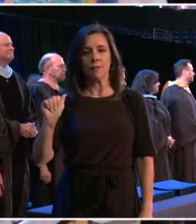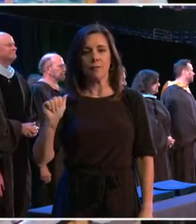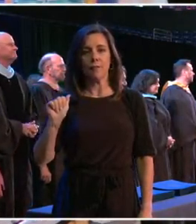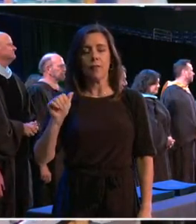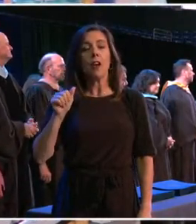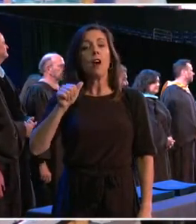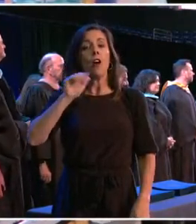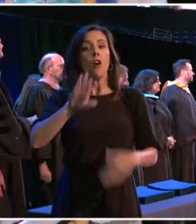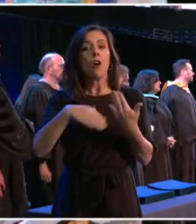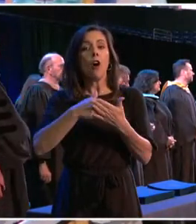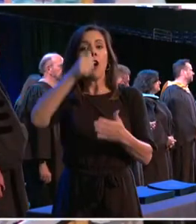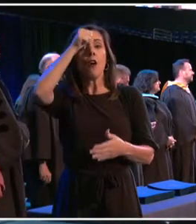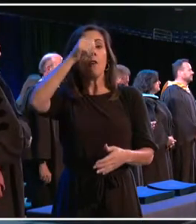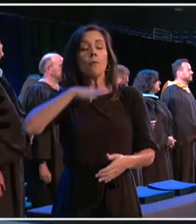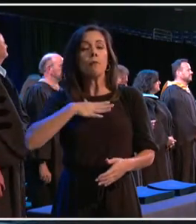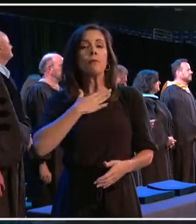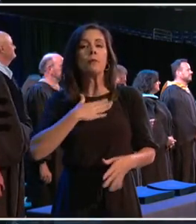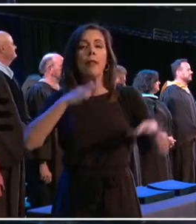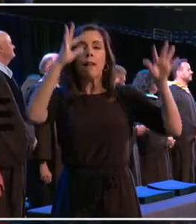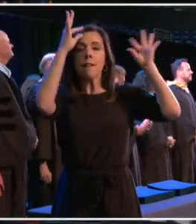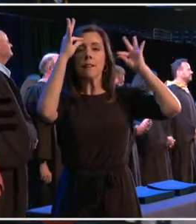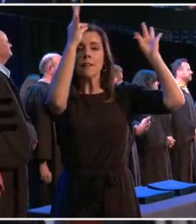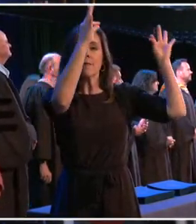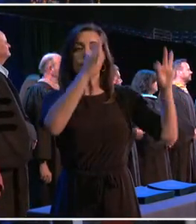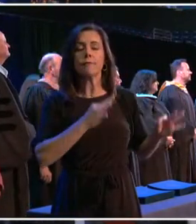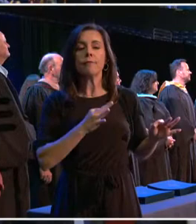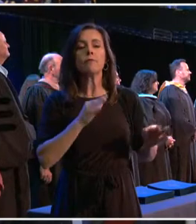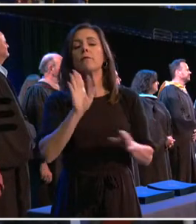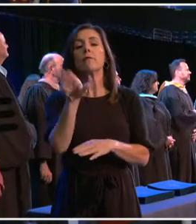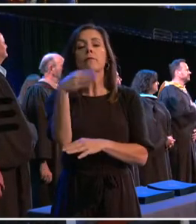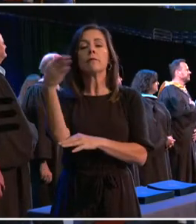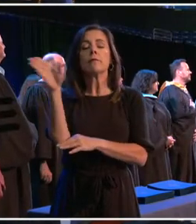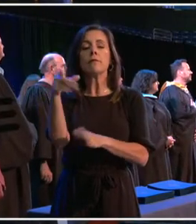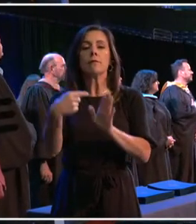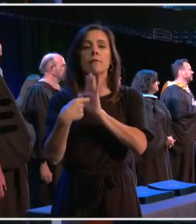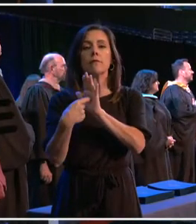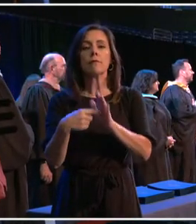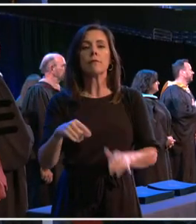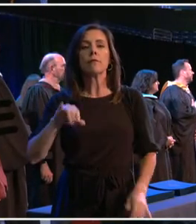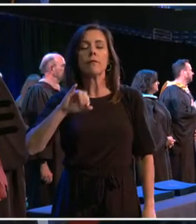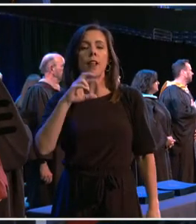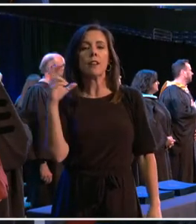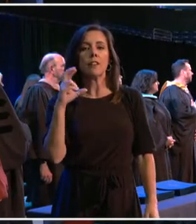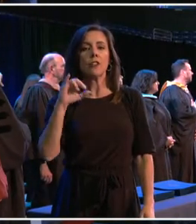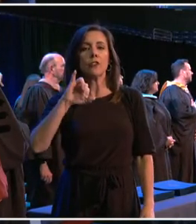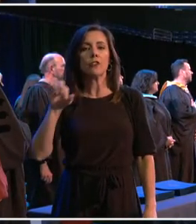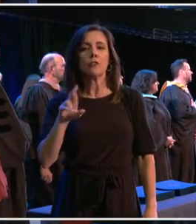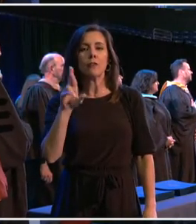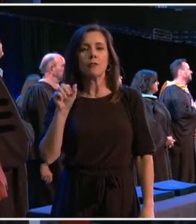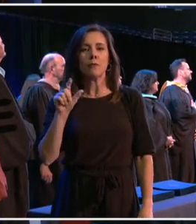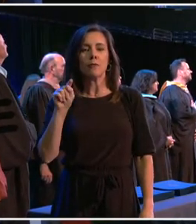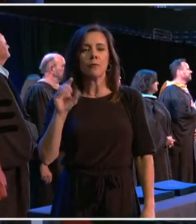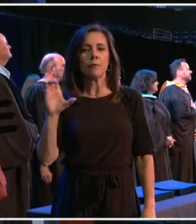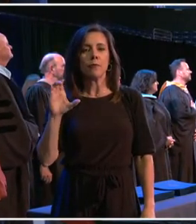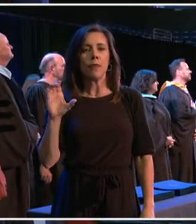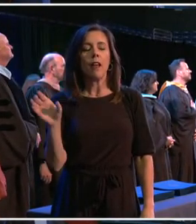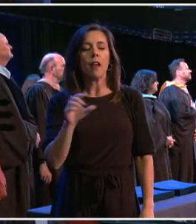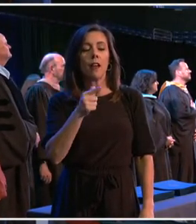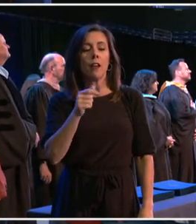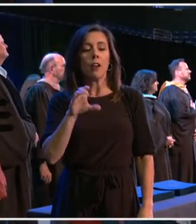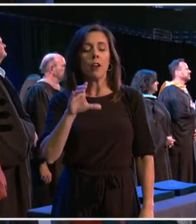graduates please remove your hats? The colors will be presented by Cypress Ridge JOTC cadets Elise